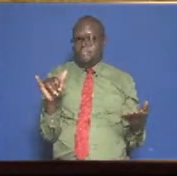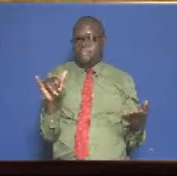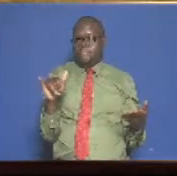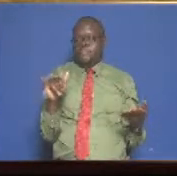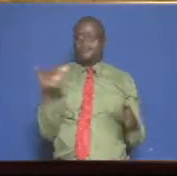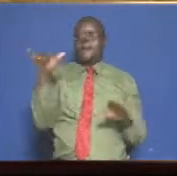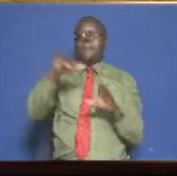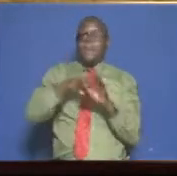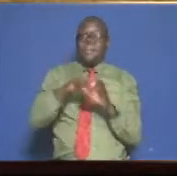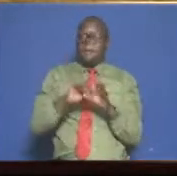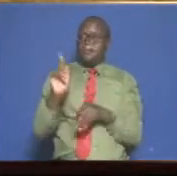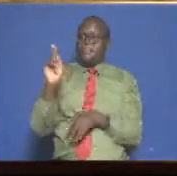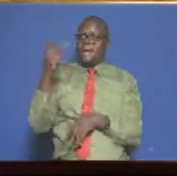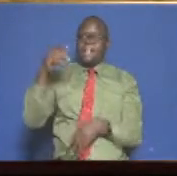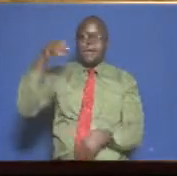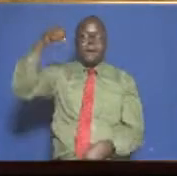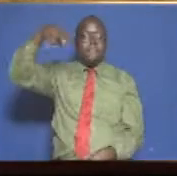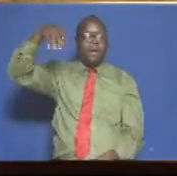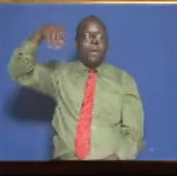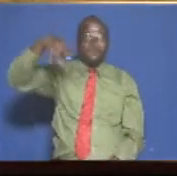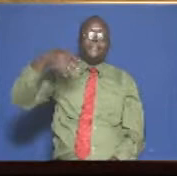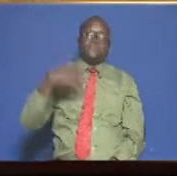those members from the